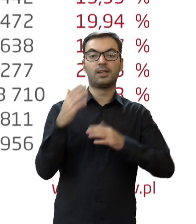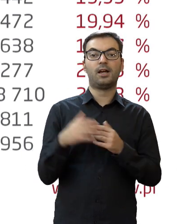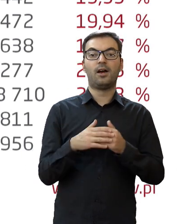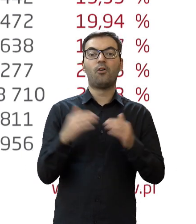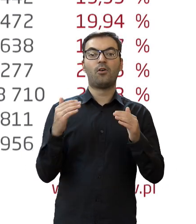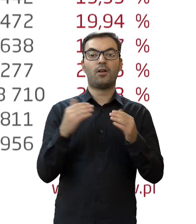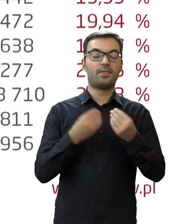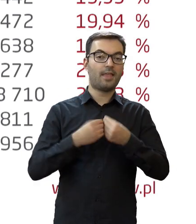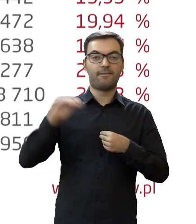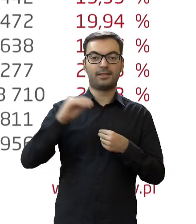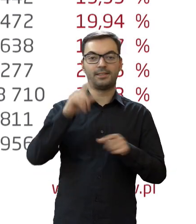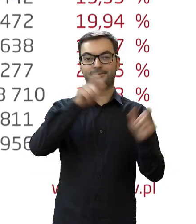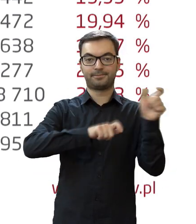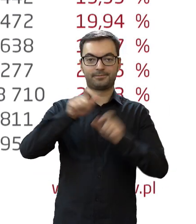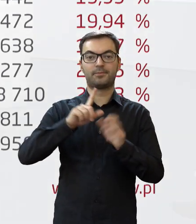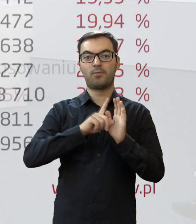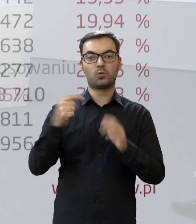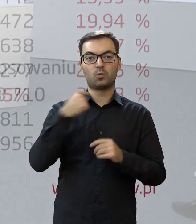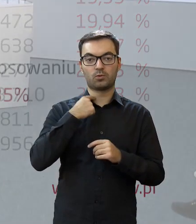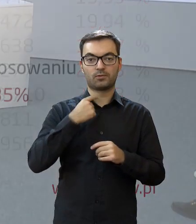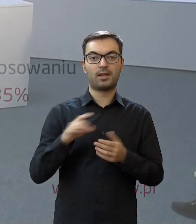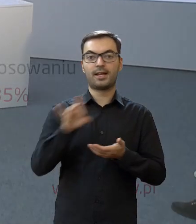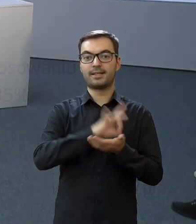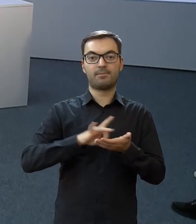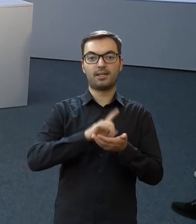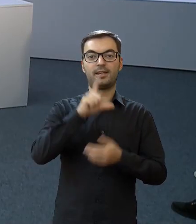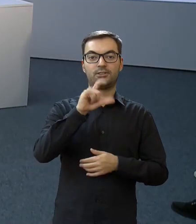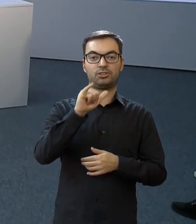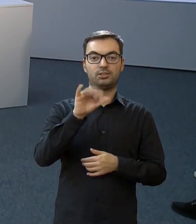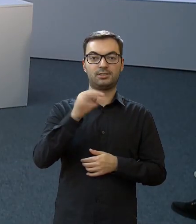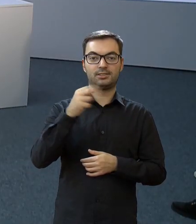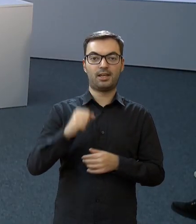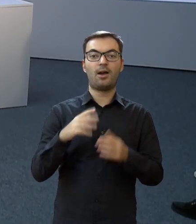The commune Cisna, powiat leski,